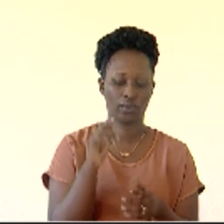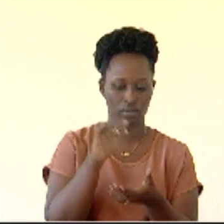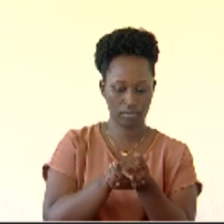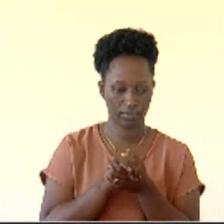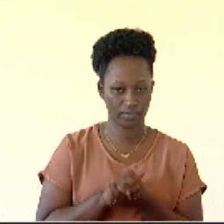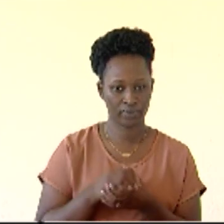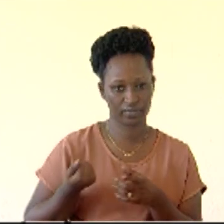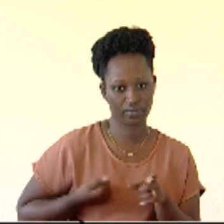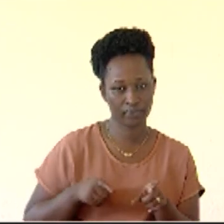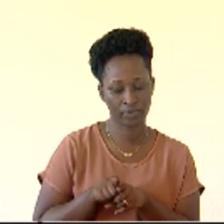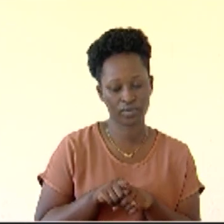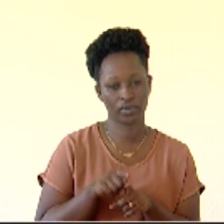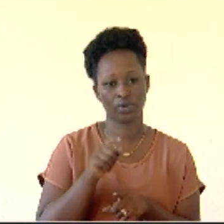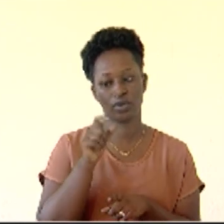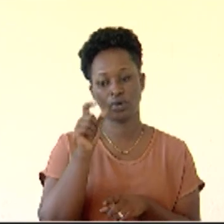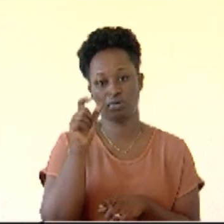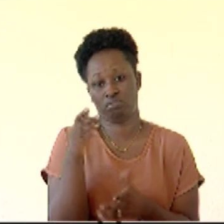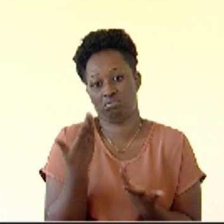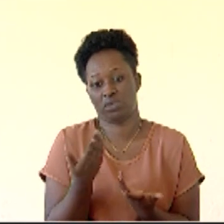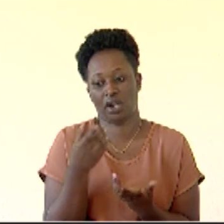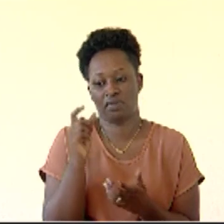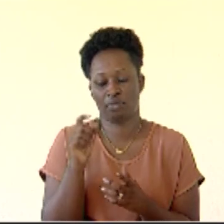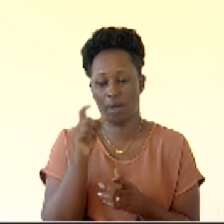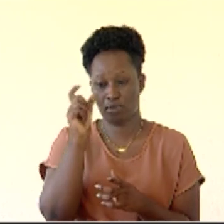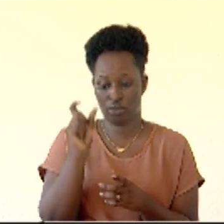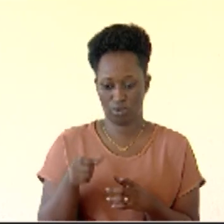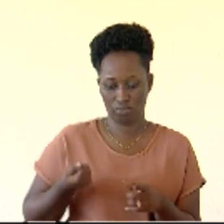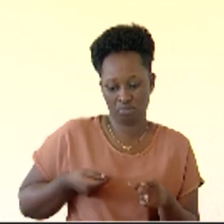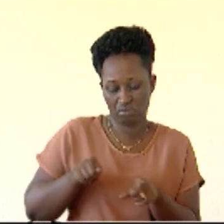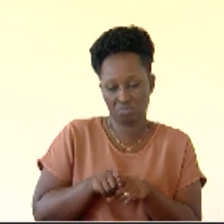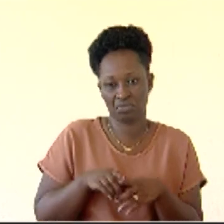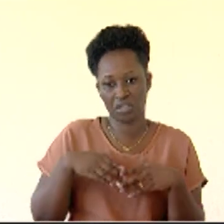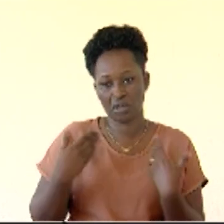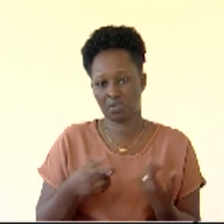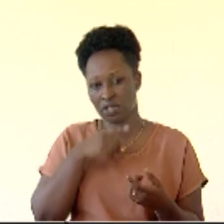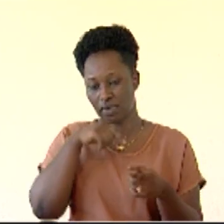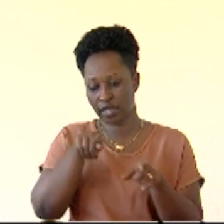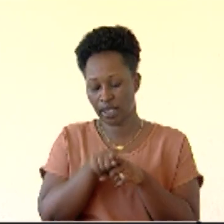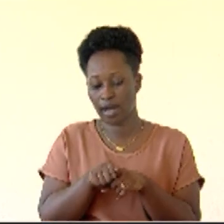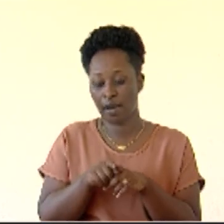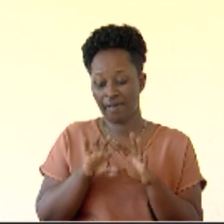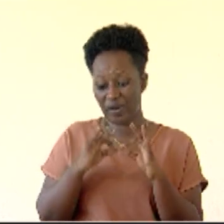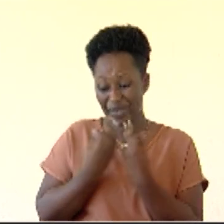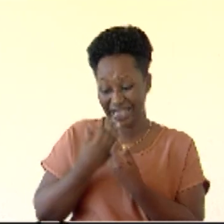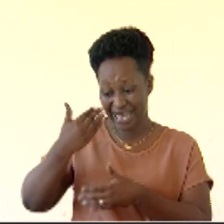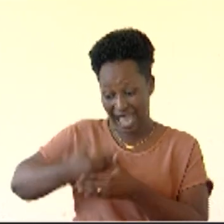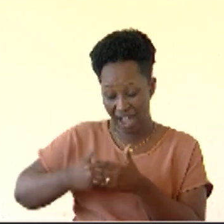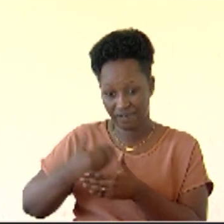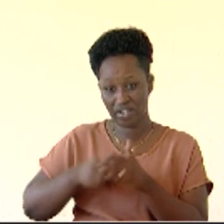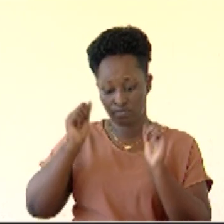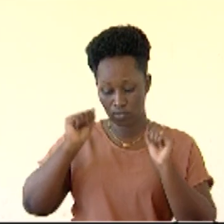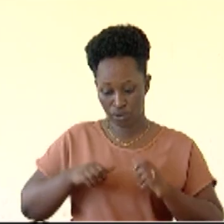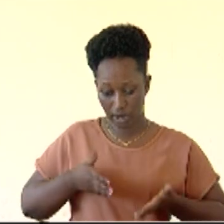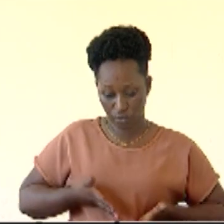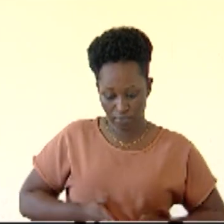sister, someone with your siblings, and the other that you are closely related, you can be either have what you call genetic disorders. Niho usanga